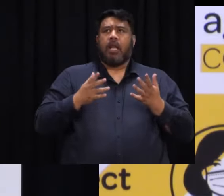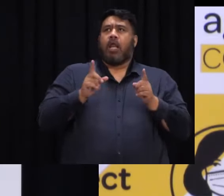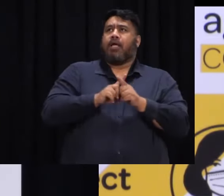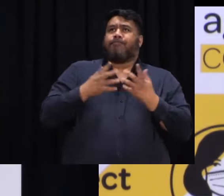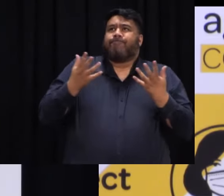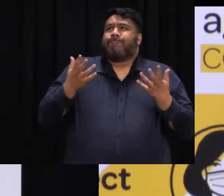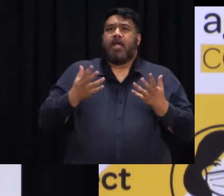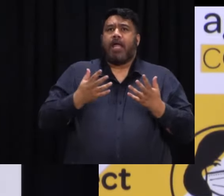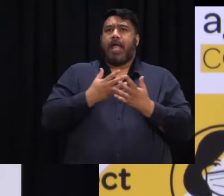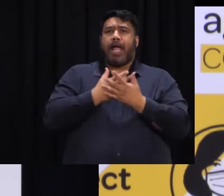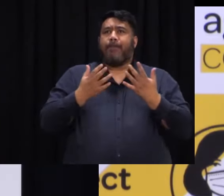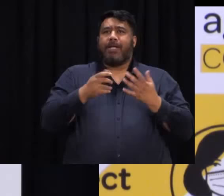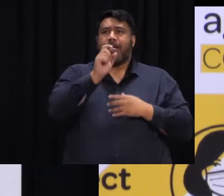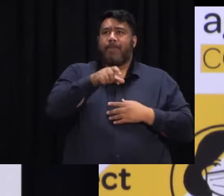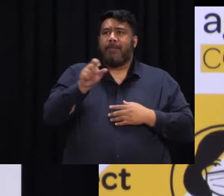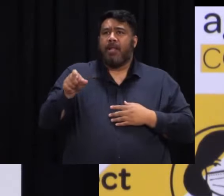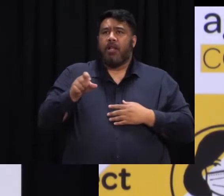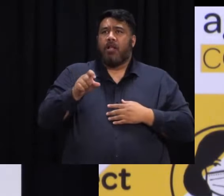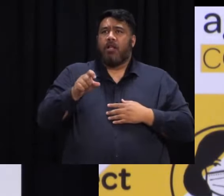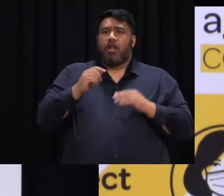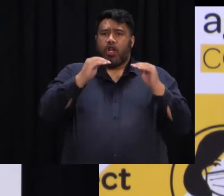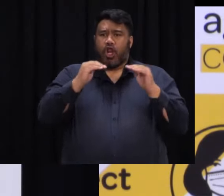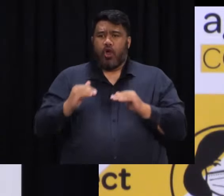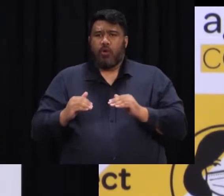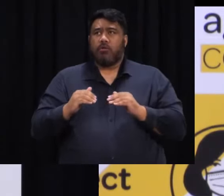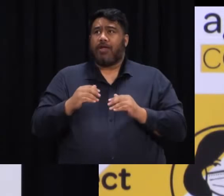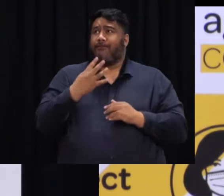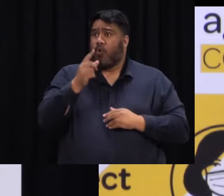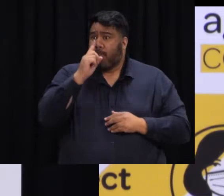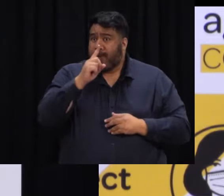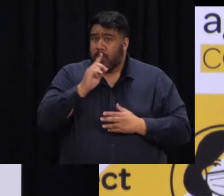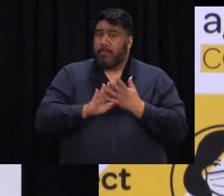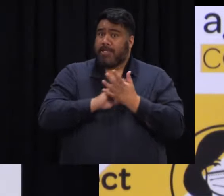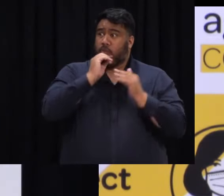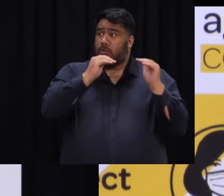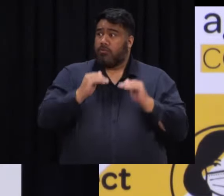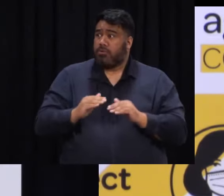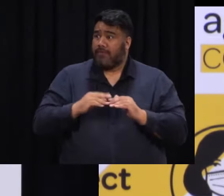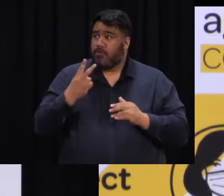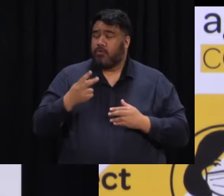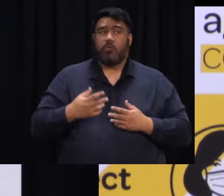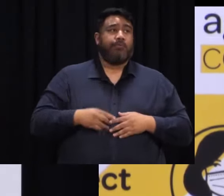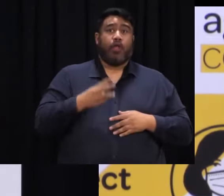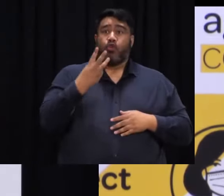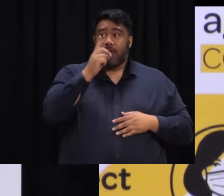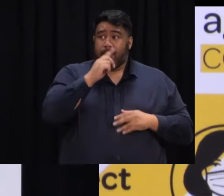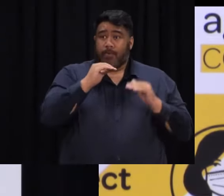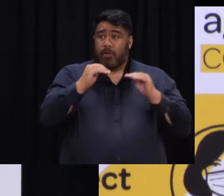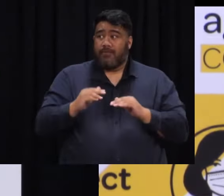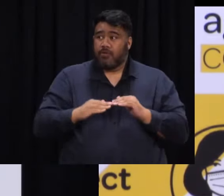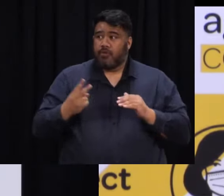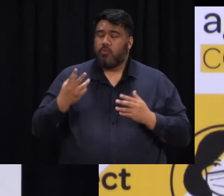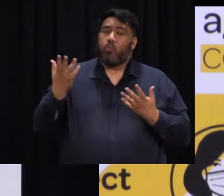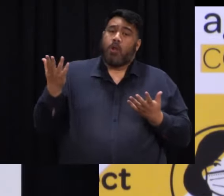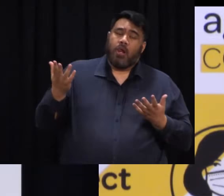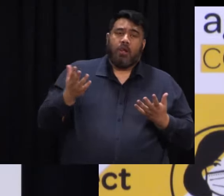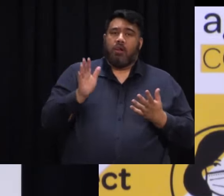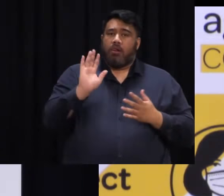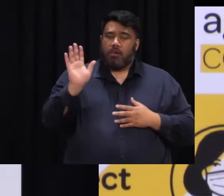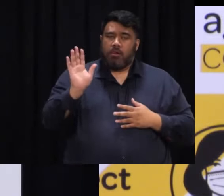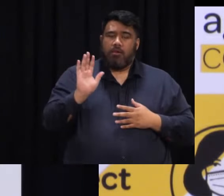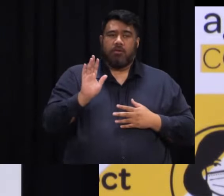inkling of? No, because as you've seen, Jason, today, I mean, the vast majority, a larger number, but the vast majority, again, household and close